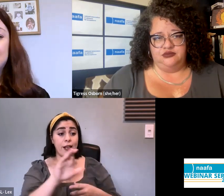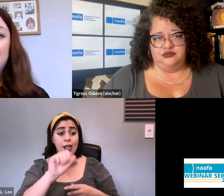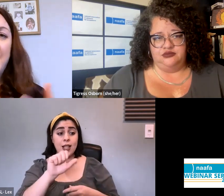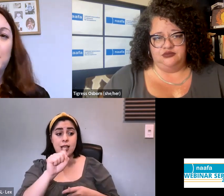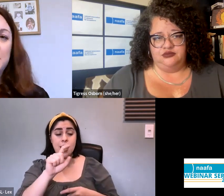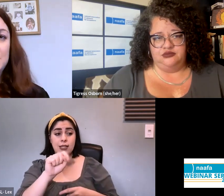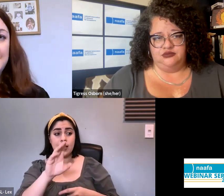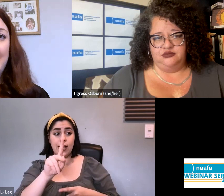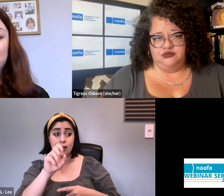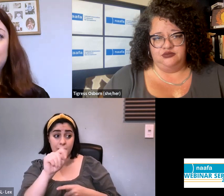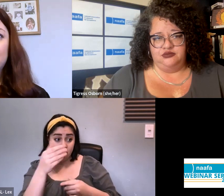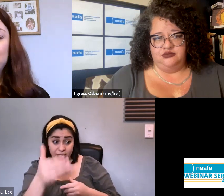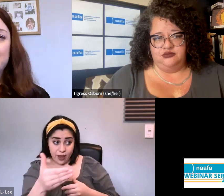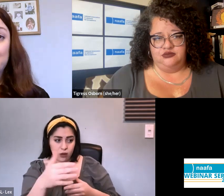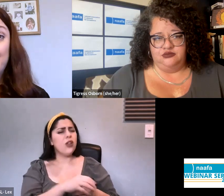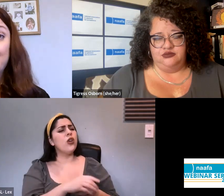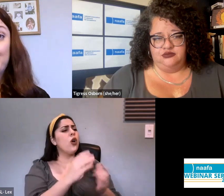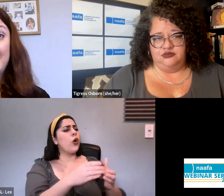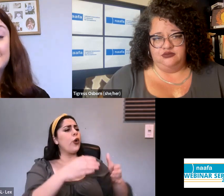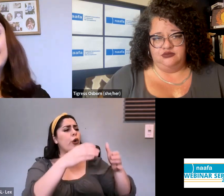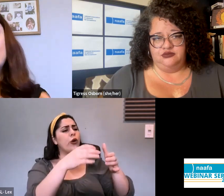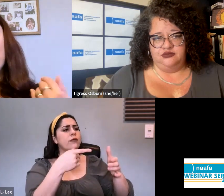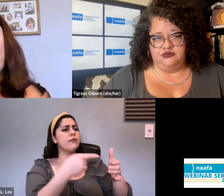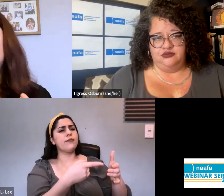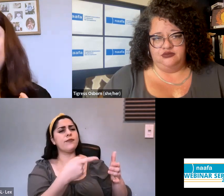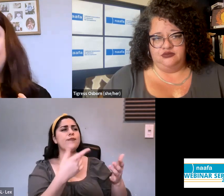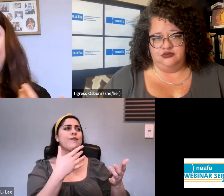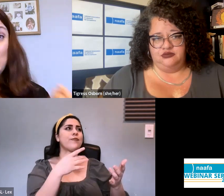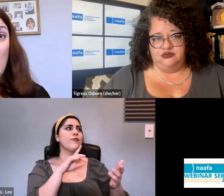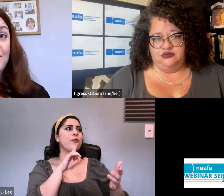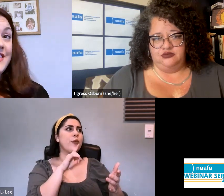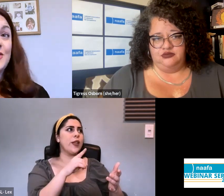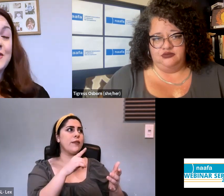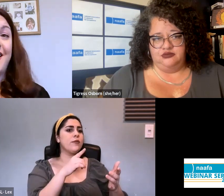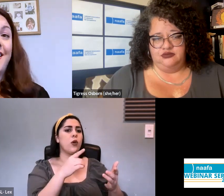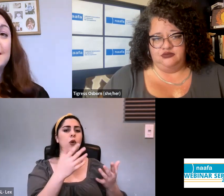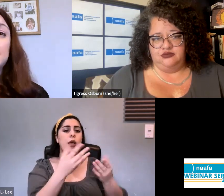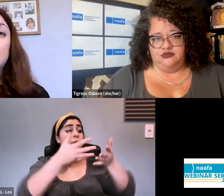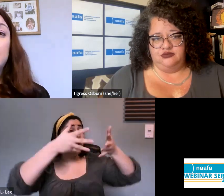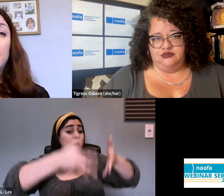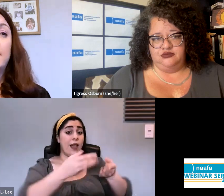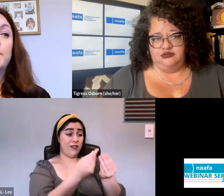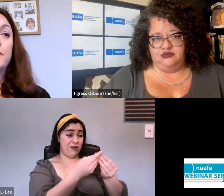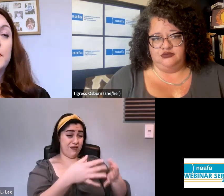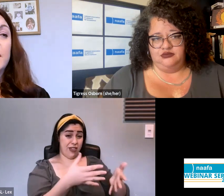deal, as how much is left in terms of cremated remains is bone density, not physical size.